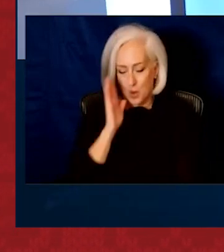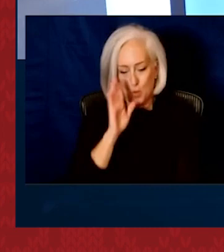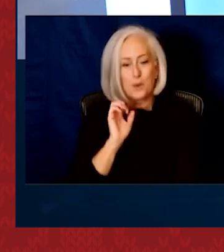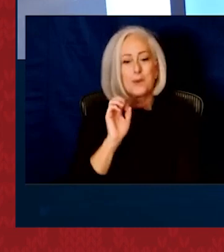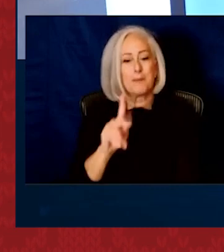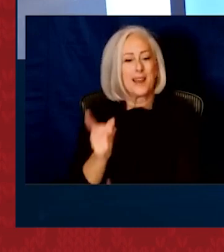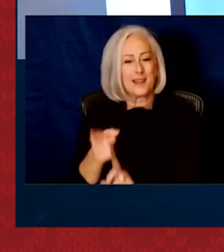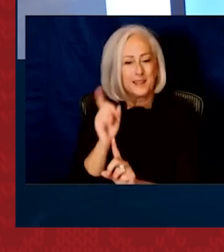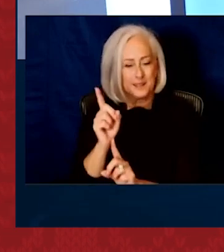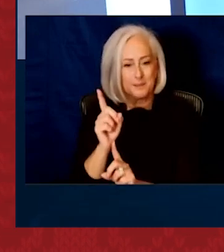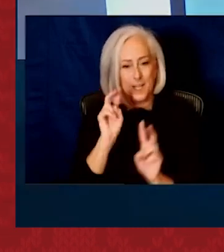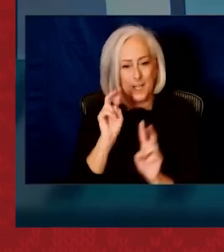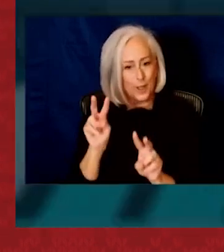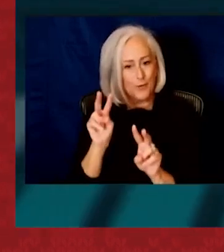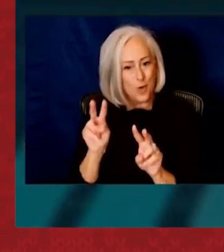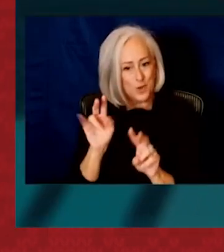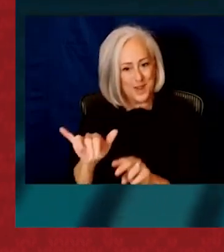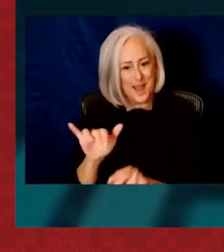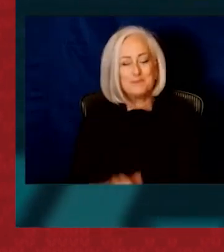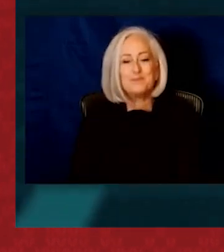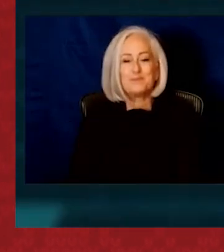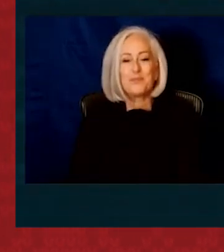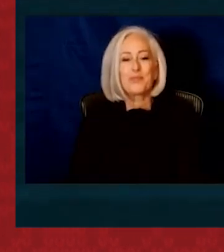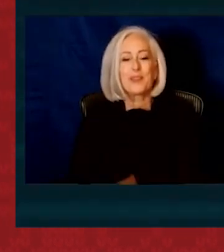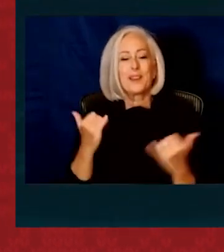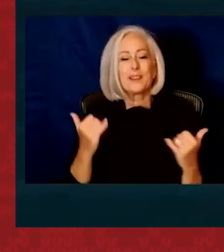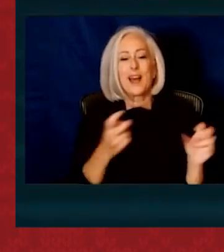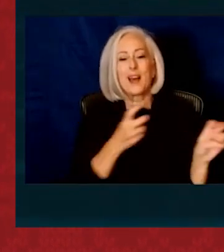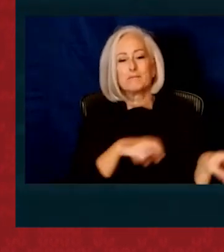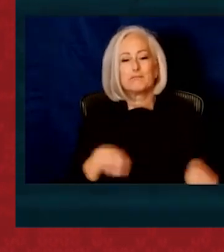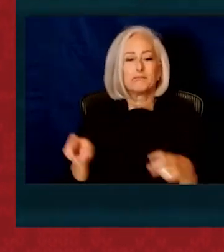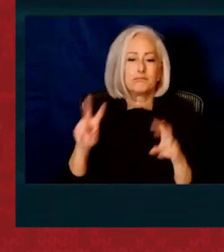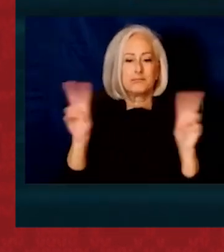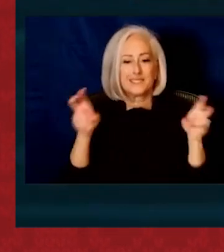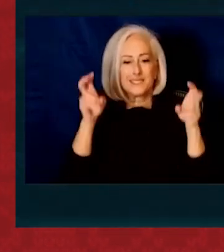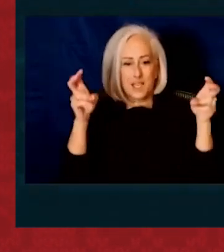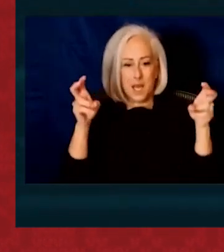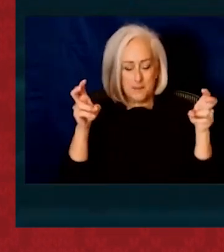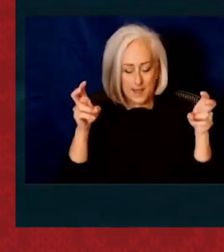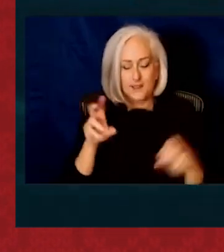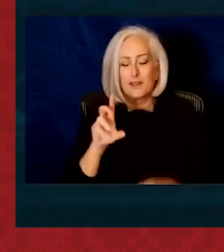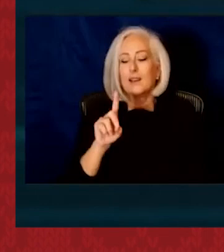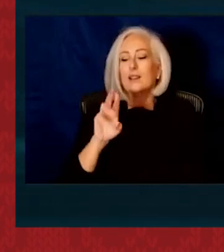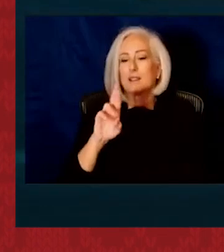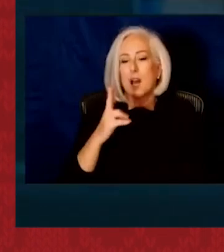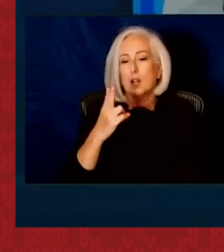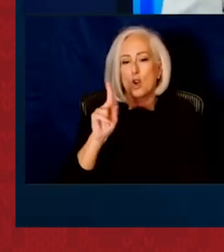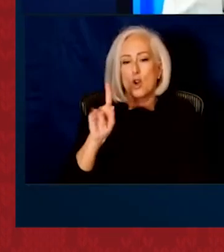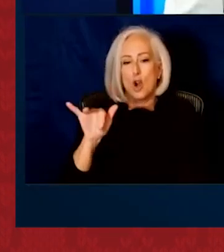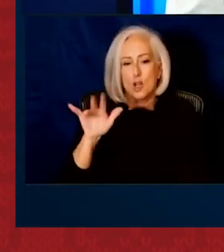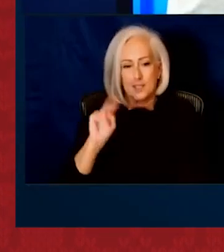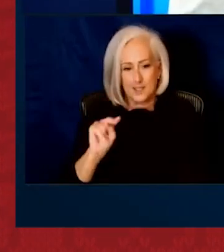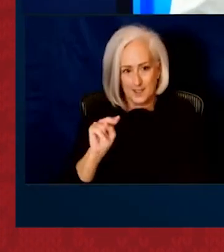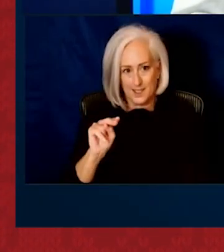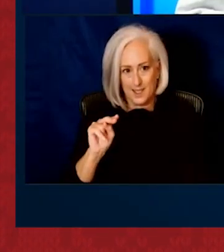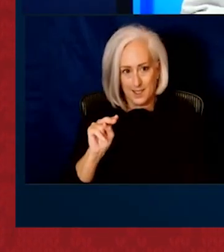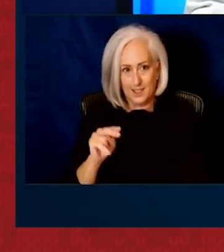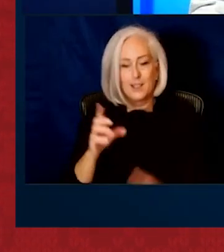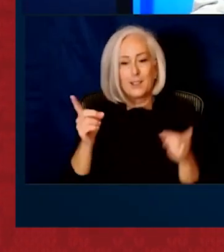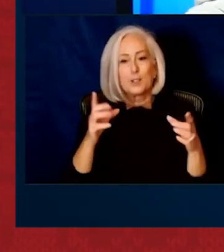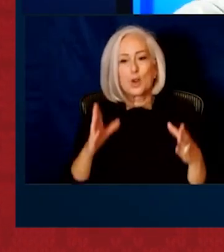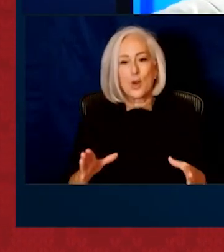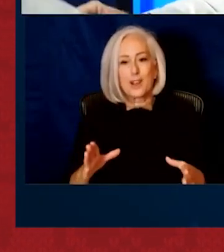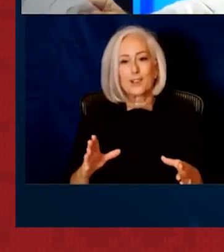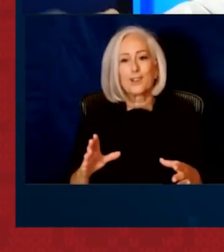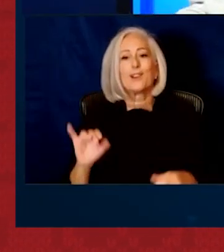to that. In the meantime, we're going to now move to talk to Dr. Dana Hawkinson, Medical Director of Infection Prevention and Control here at the Health System,